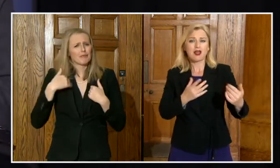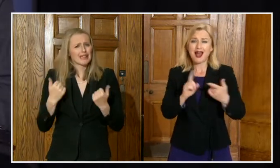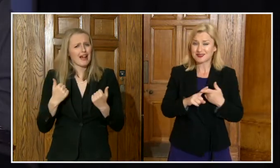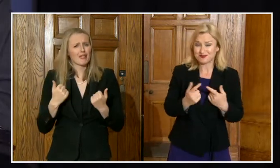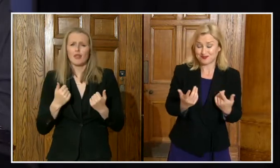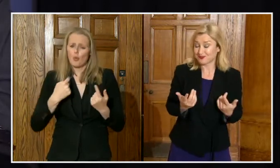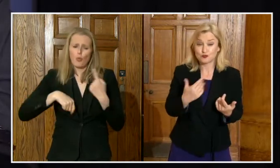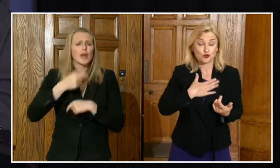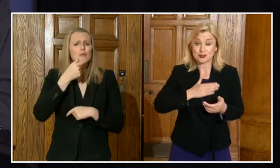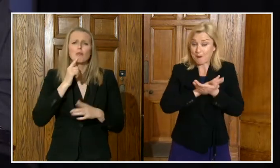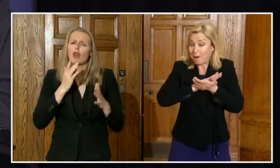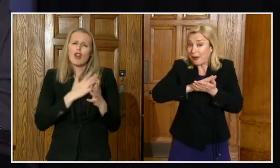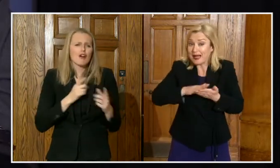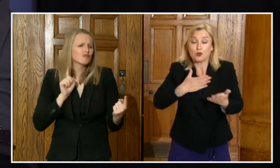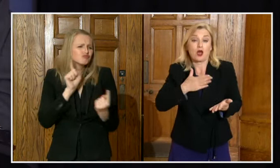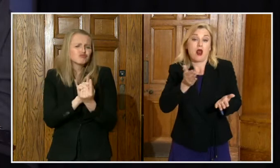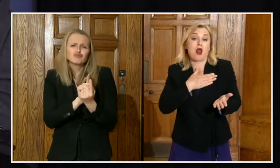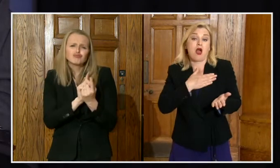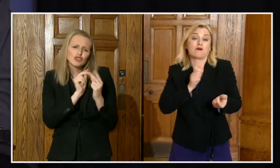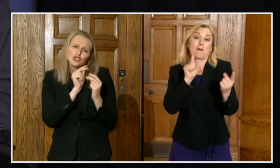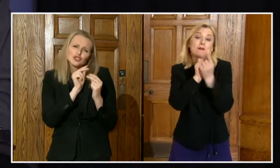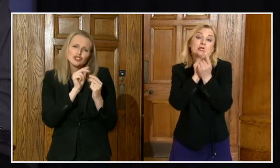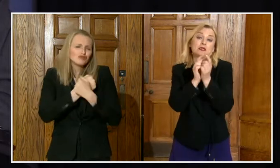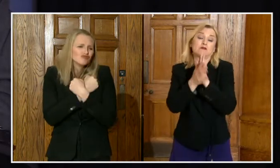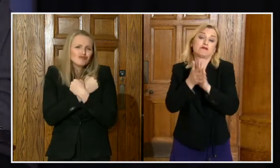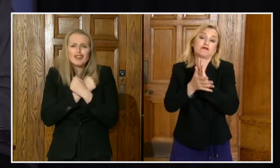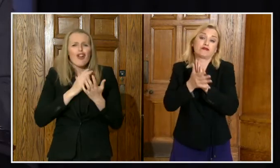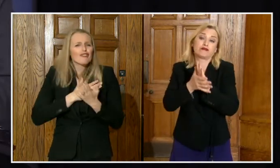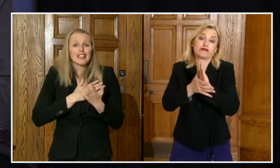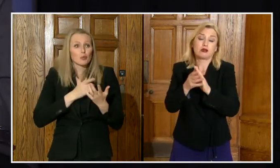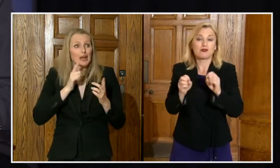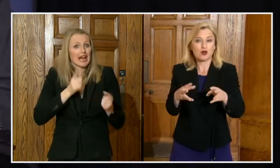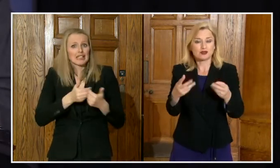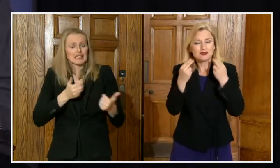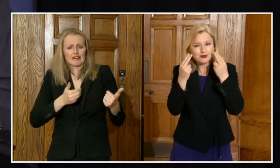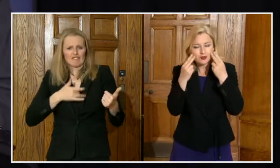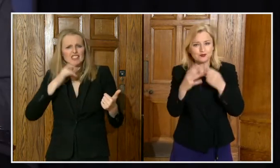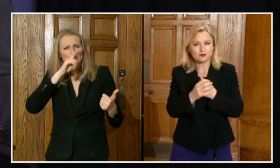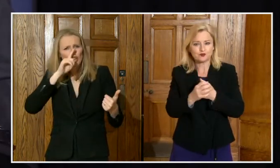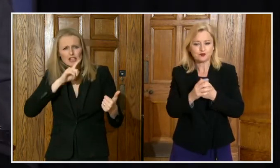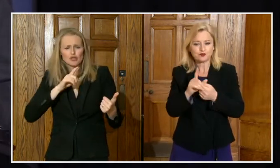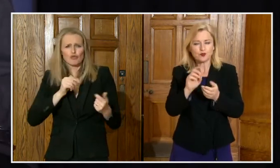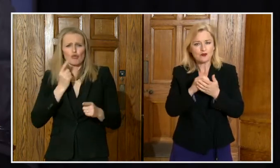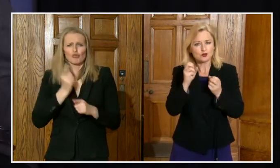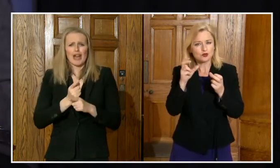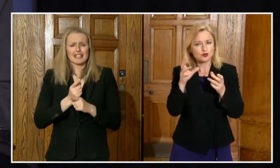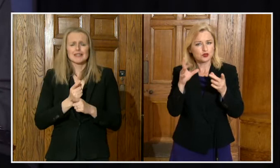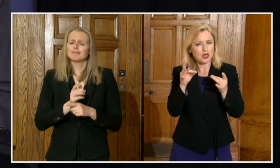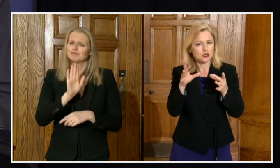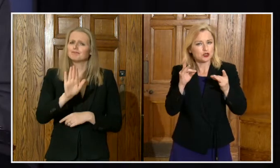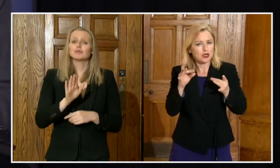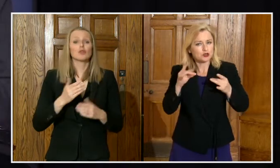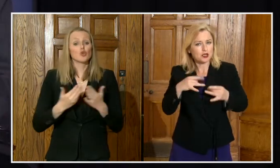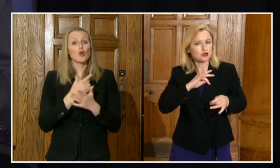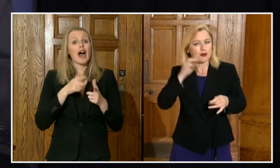human interaction which comes so naturally to all of us. So those apps, ranging from how to look after our